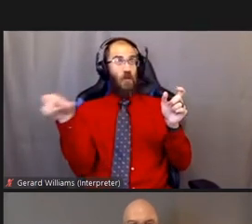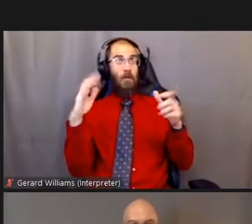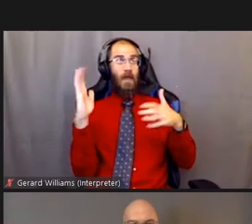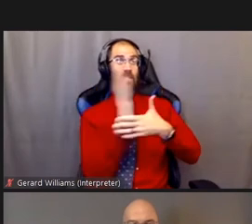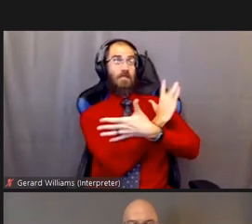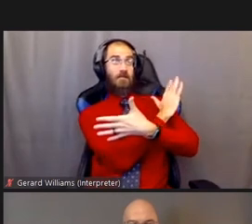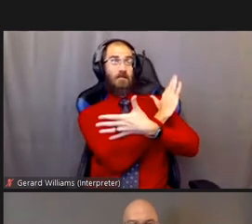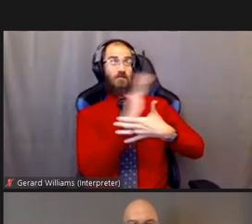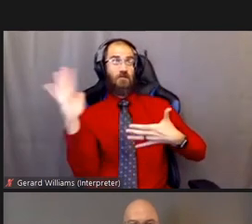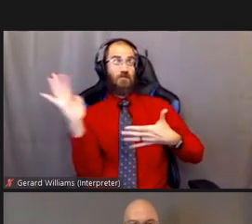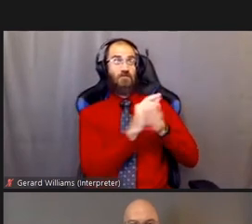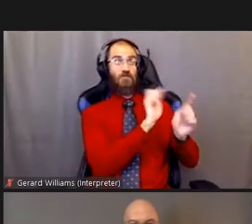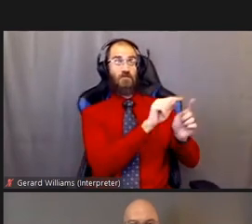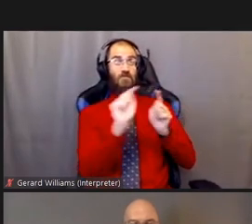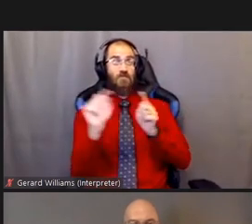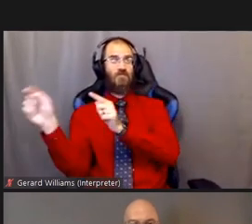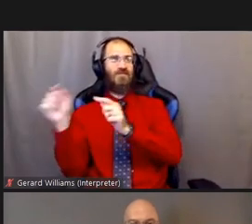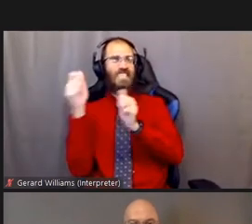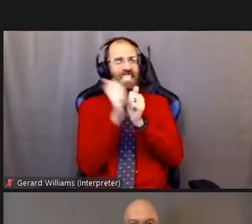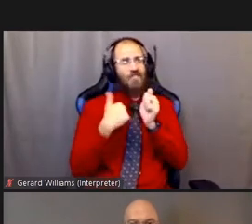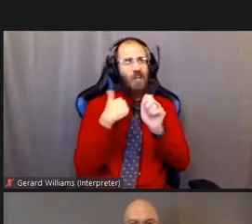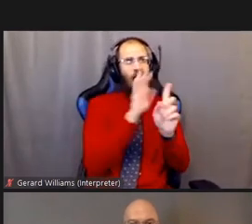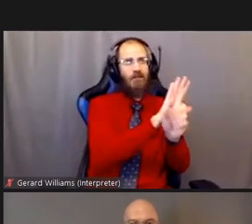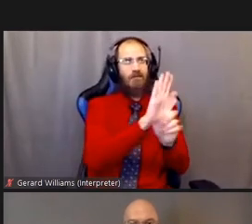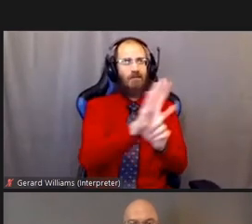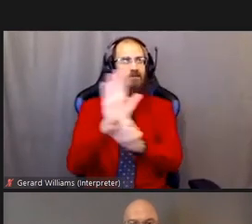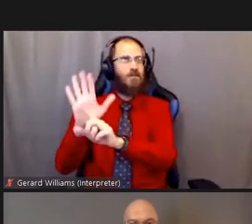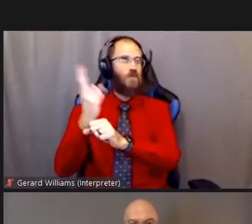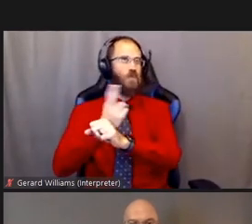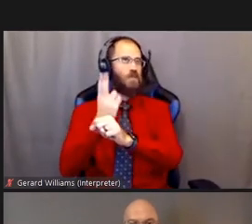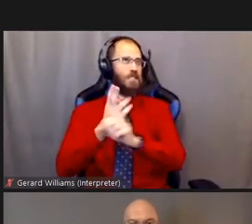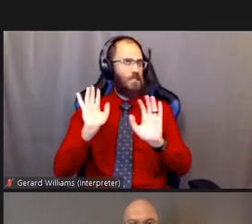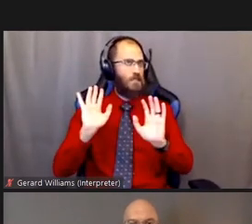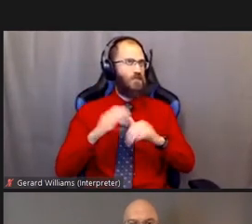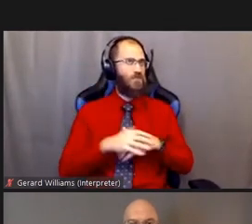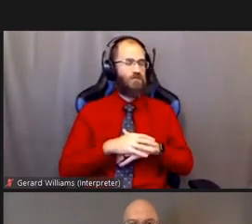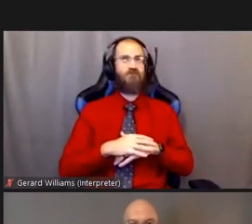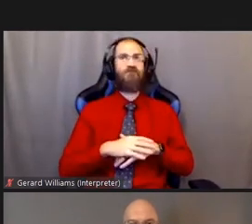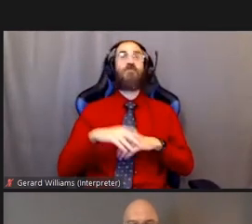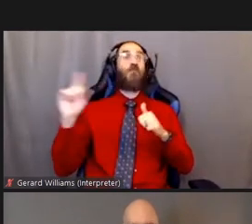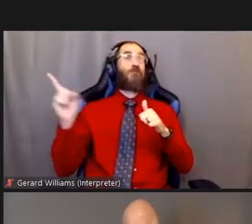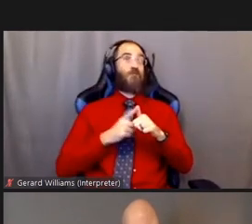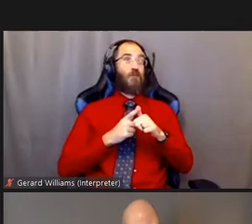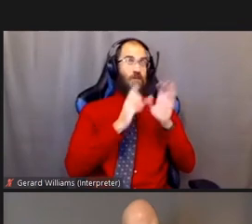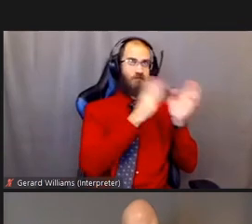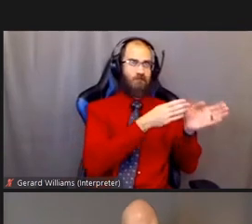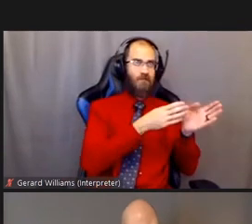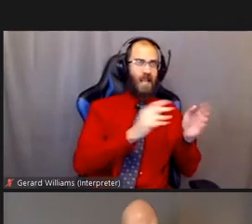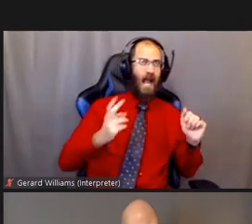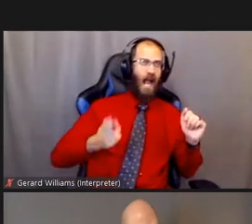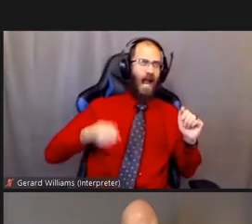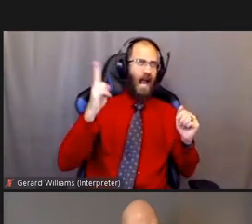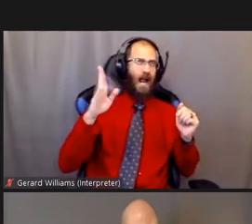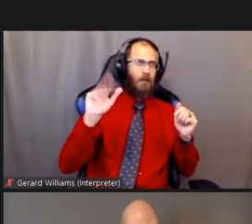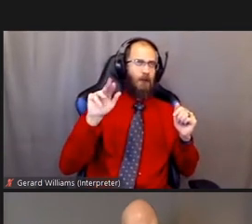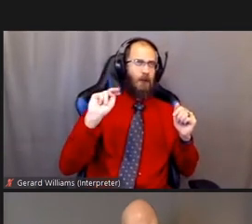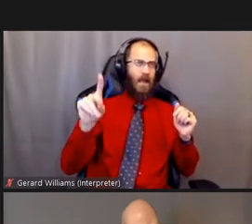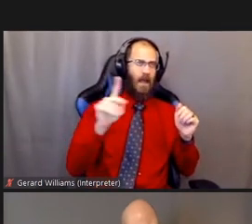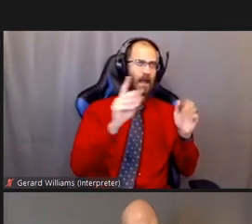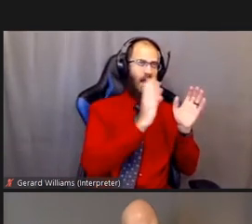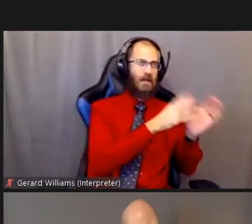areas will enable different uses. Let me first talk about the high band range, where there have been a number of